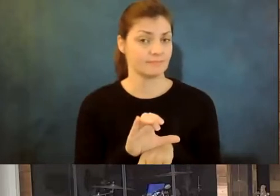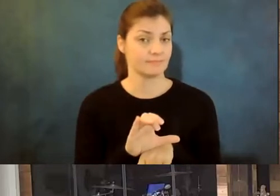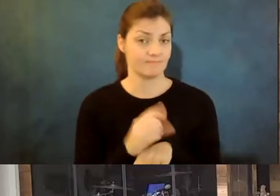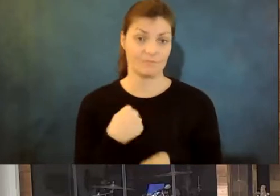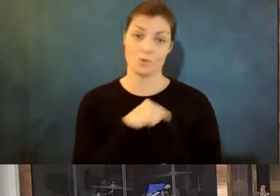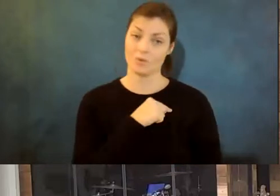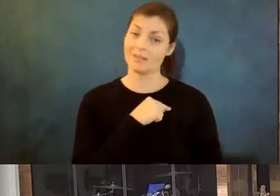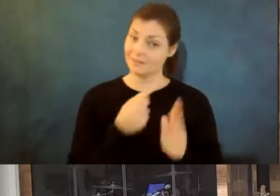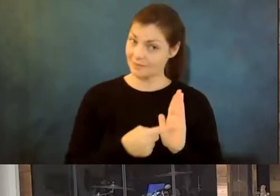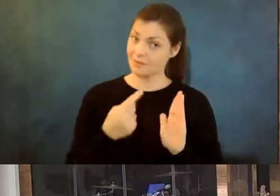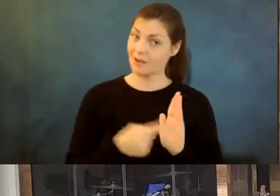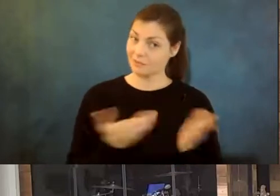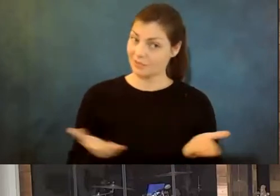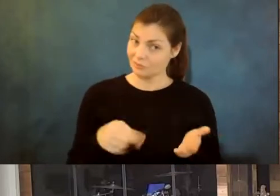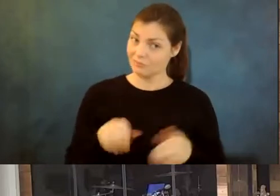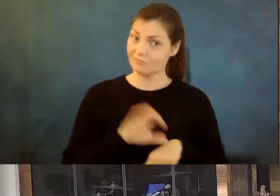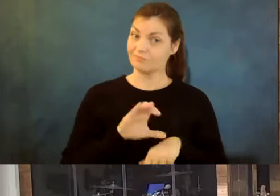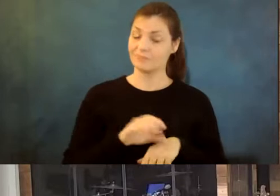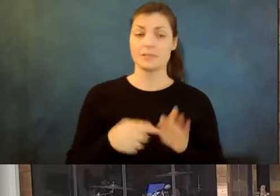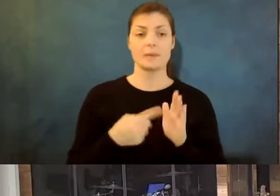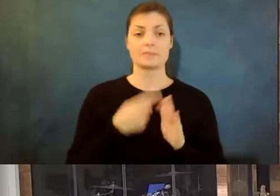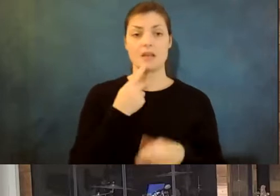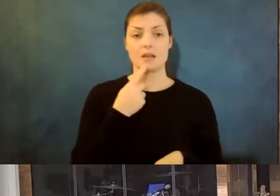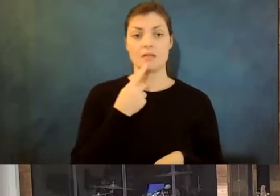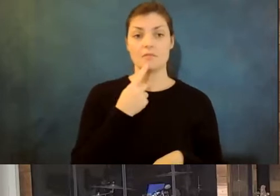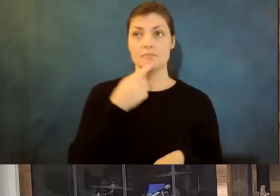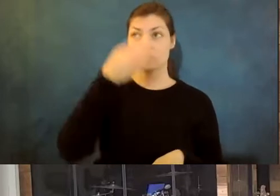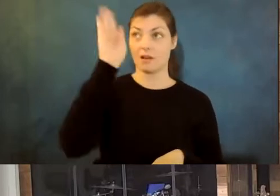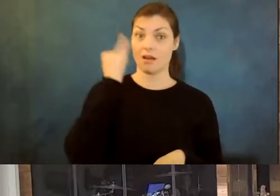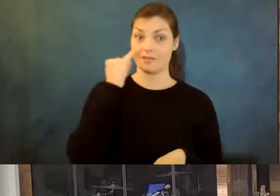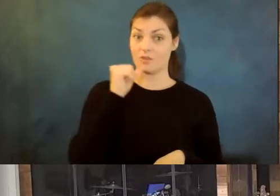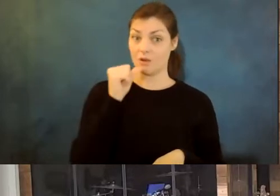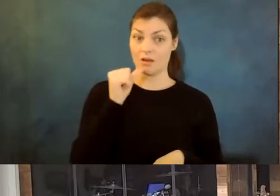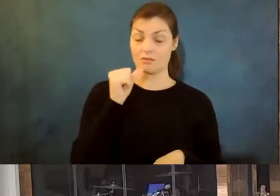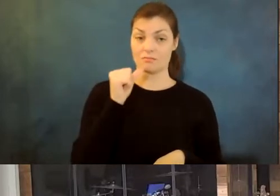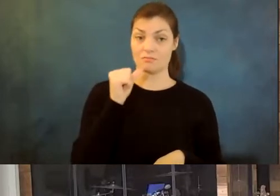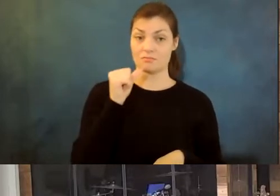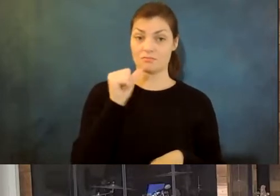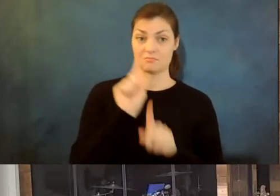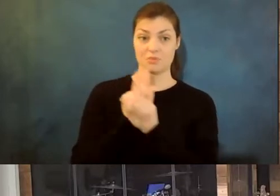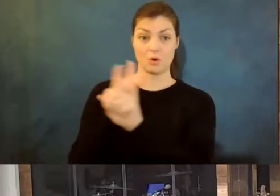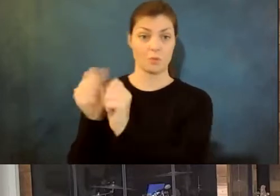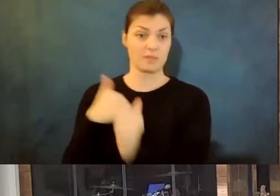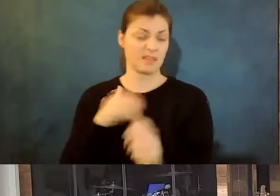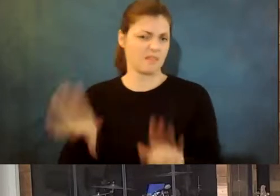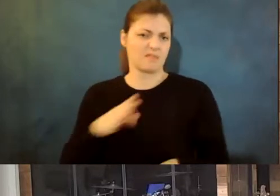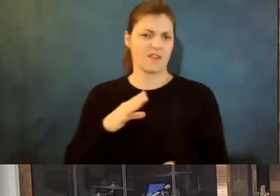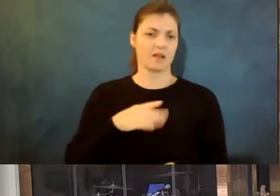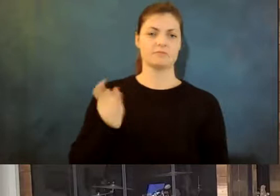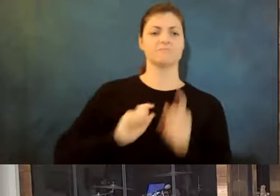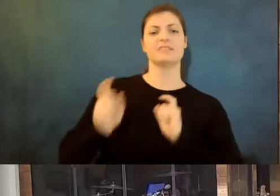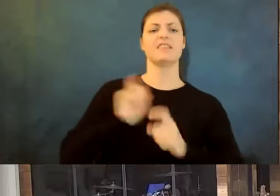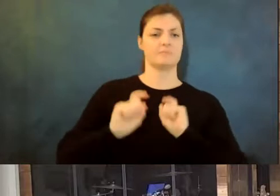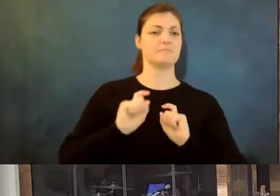and we at times settle for saying, "God, if you don't go up, it's okay as long as you give me everything you promised."